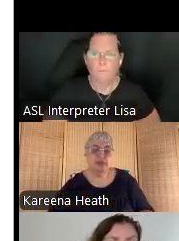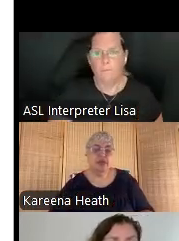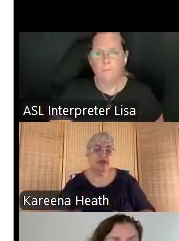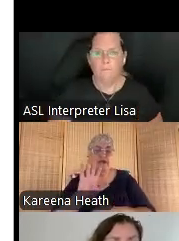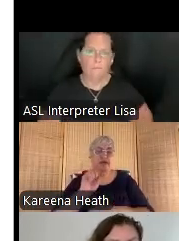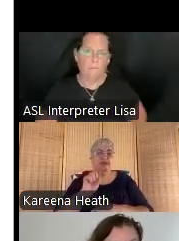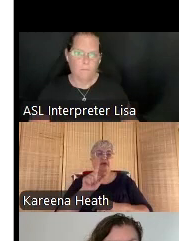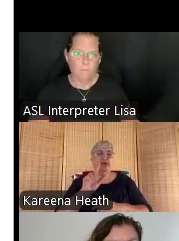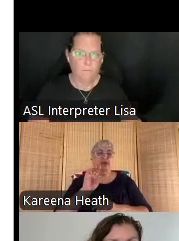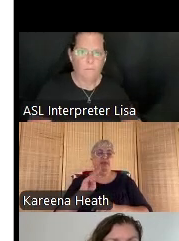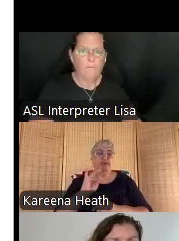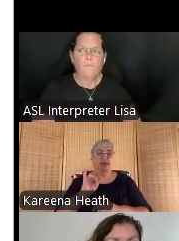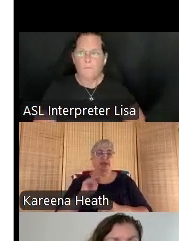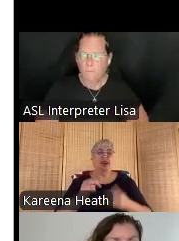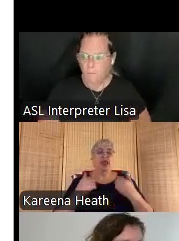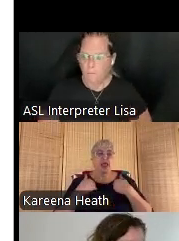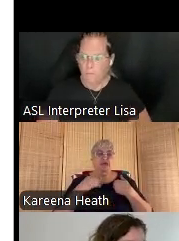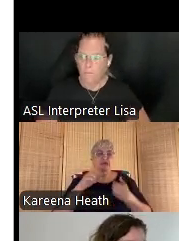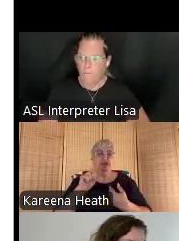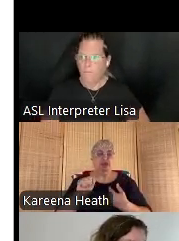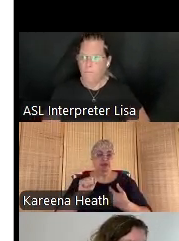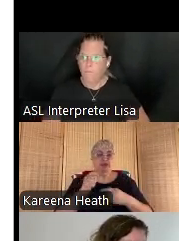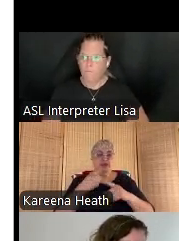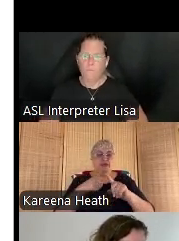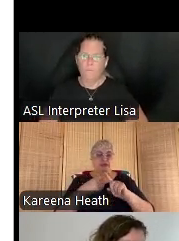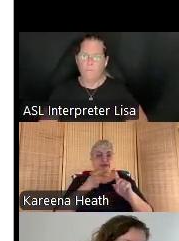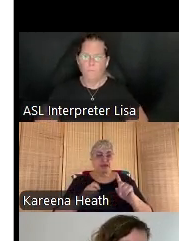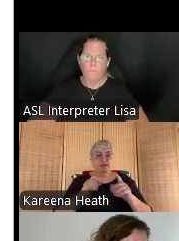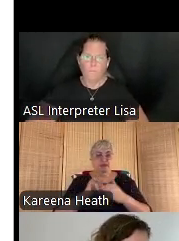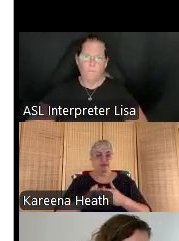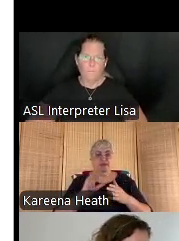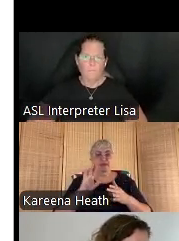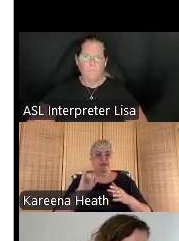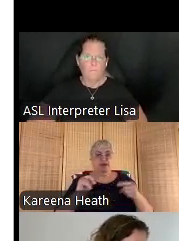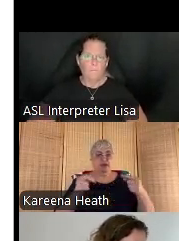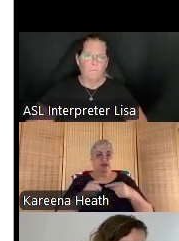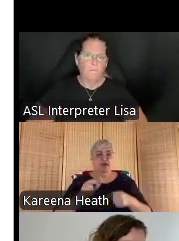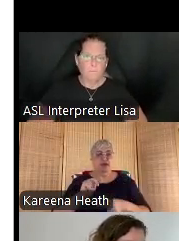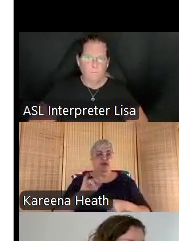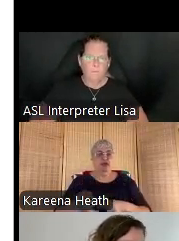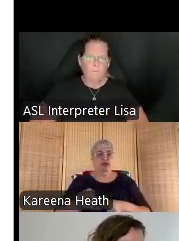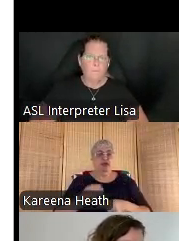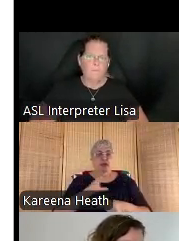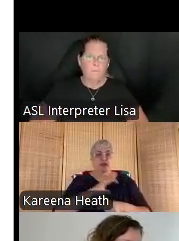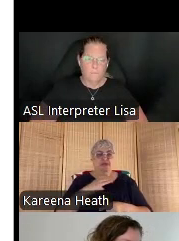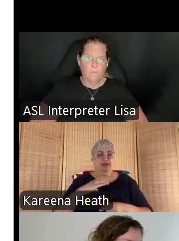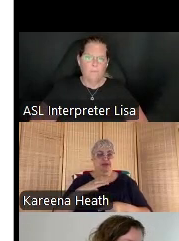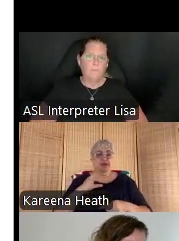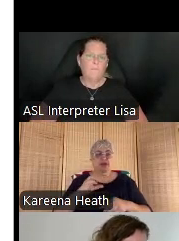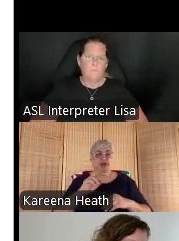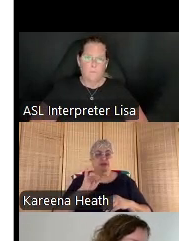million Americans that live with a disability as a result of a brain injury, and the New Jersey Commission on Brain